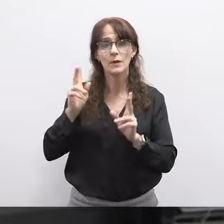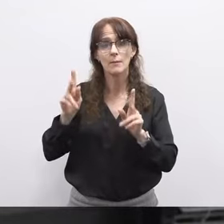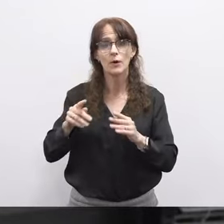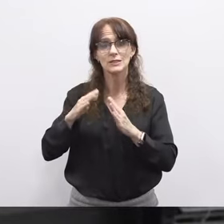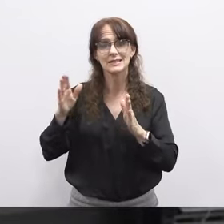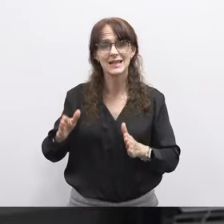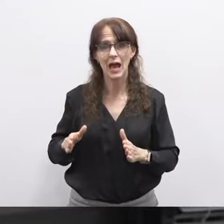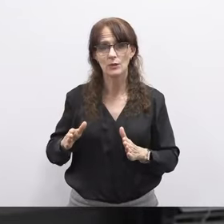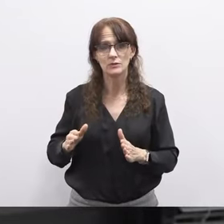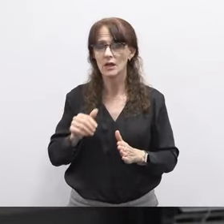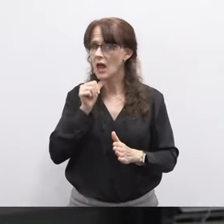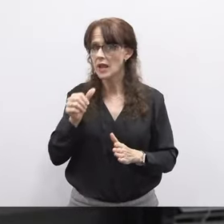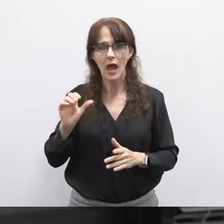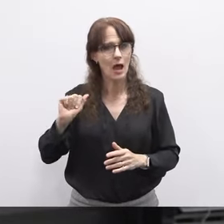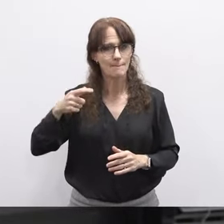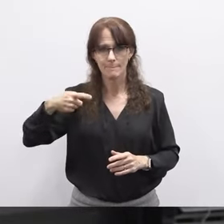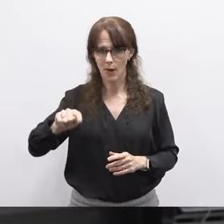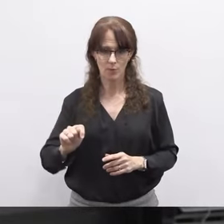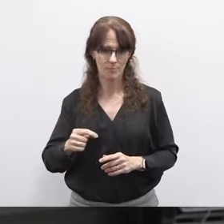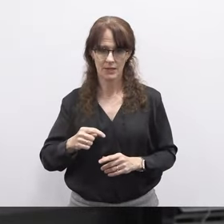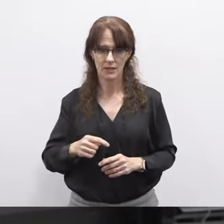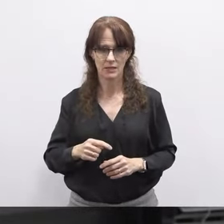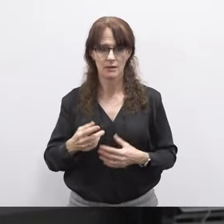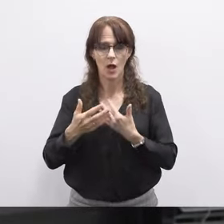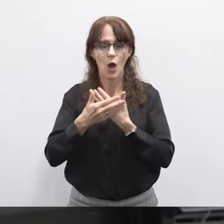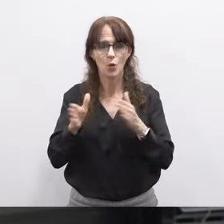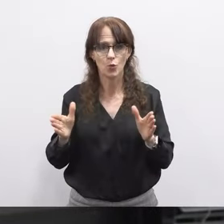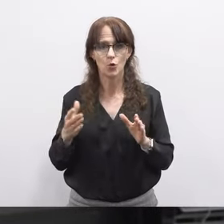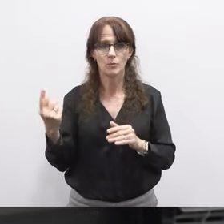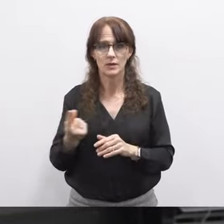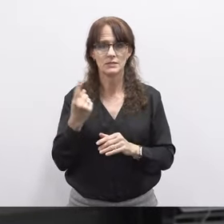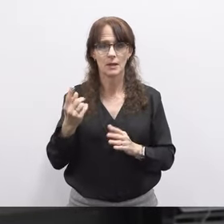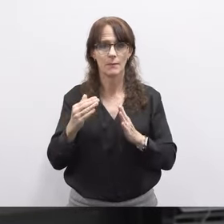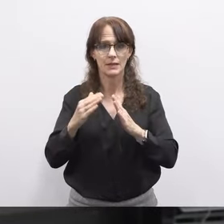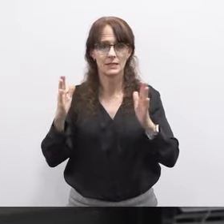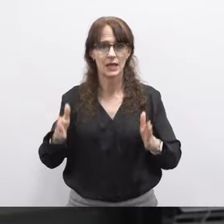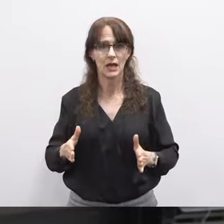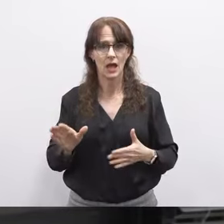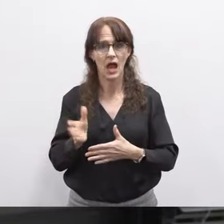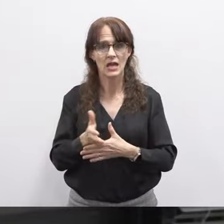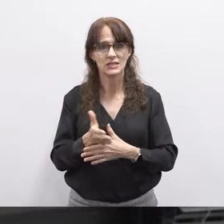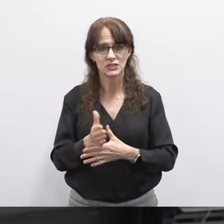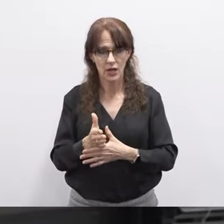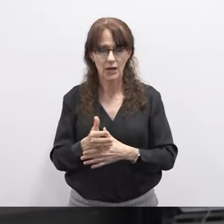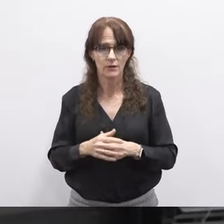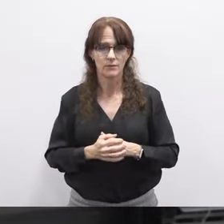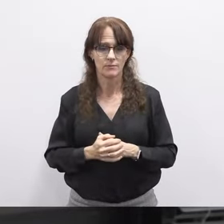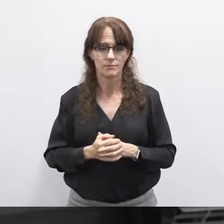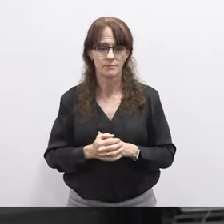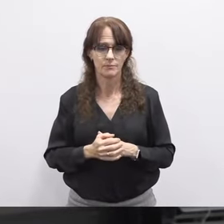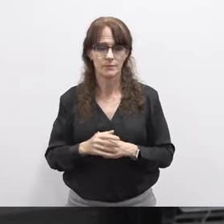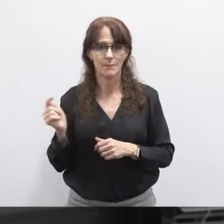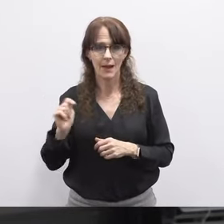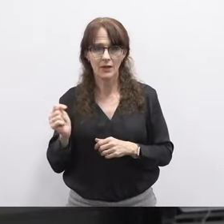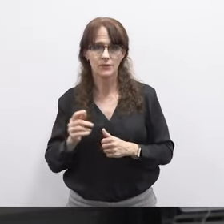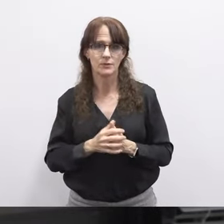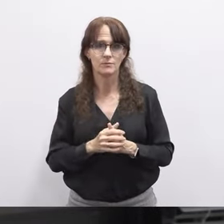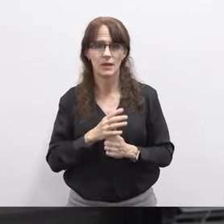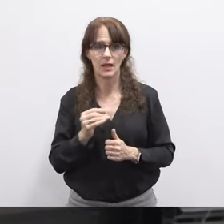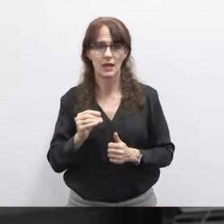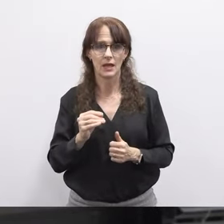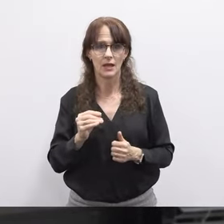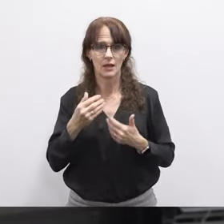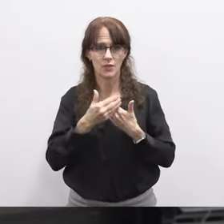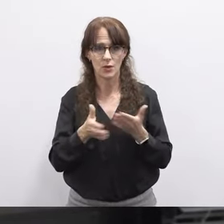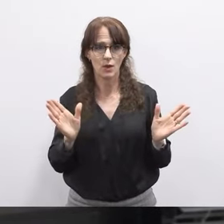This is not for an apartment. A room in somebody's house that I share bathroom and share